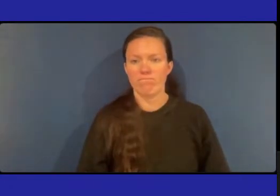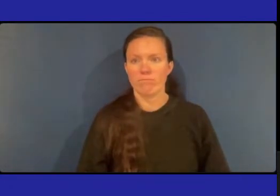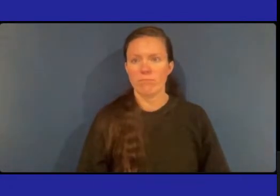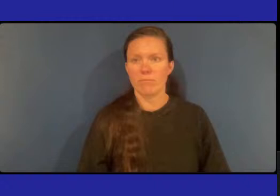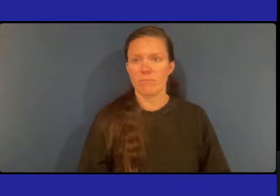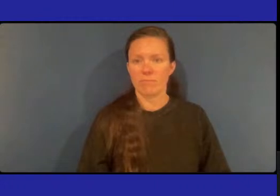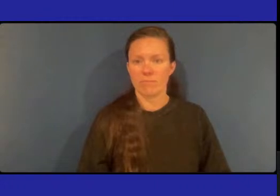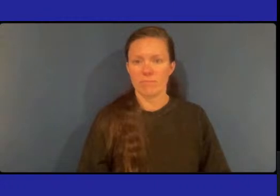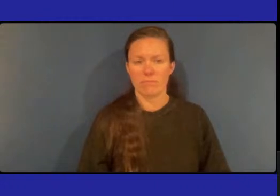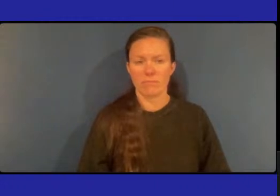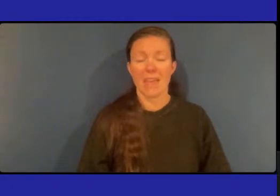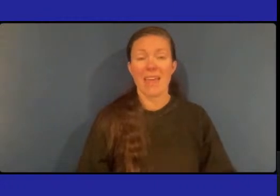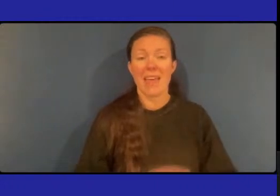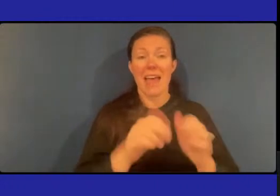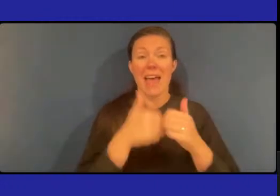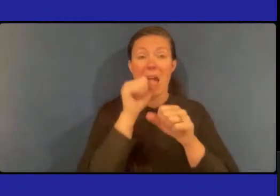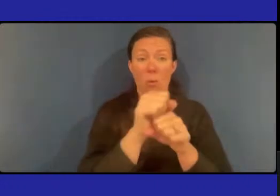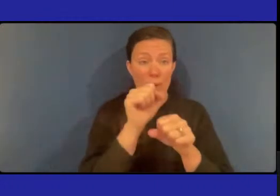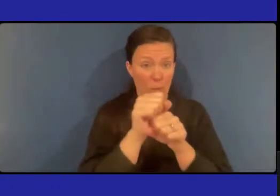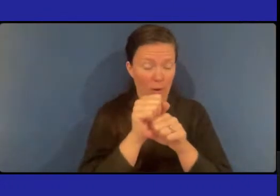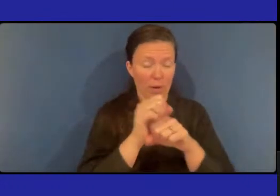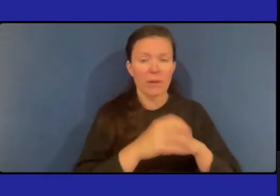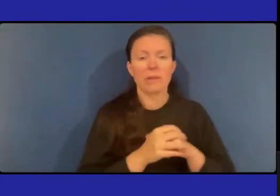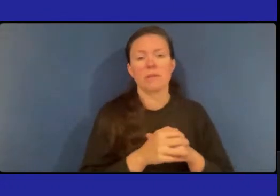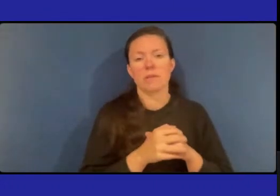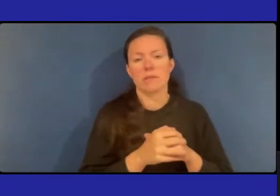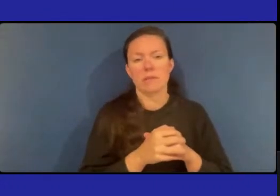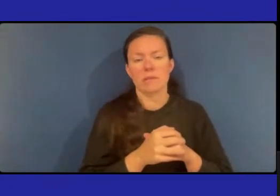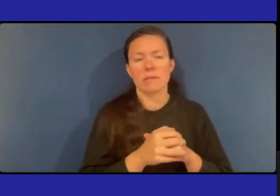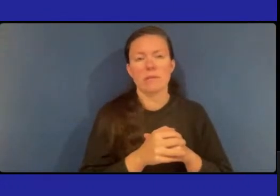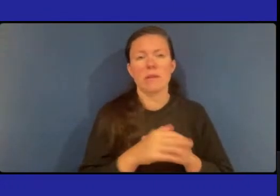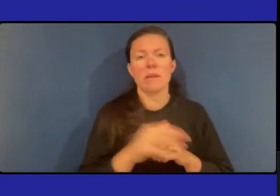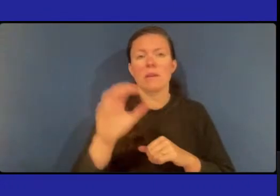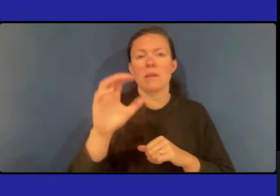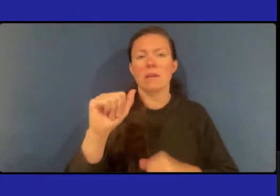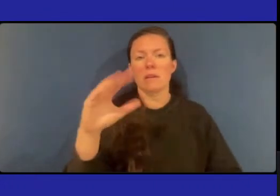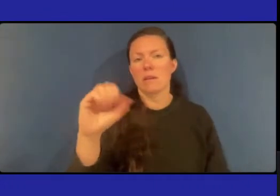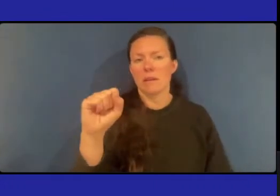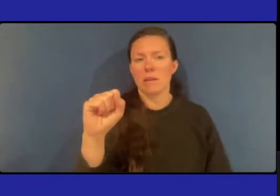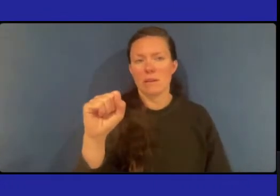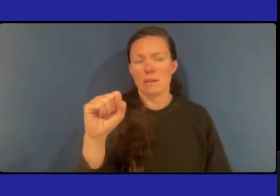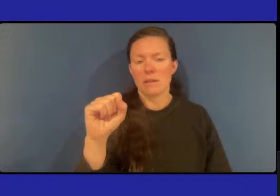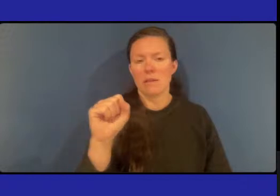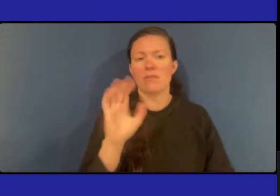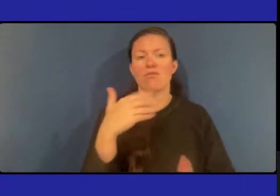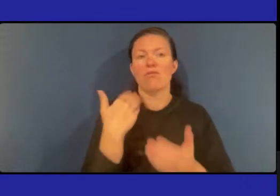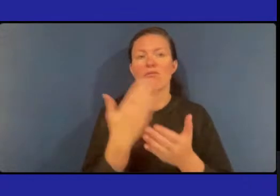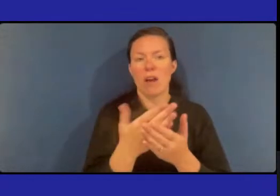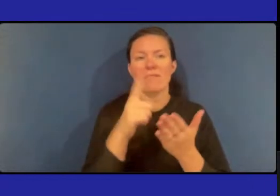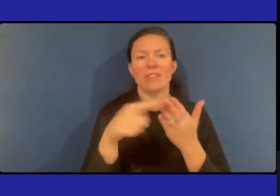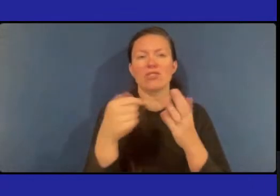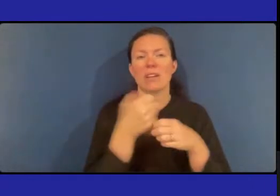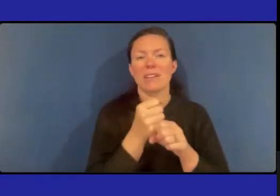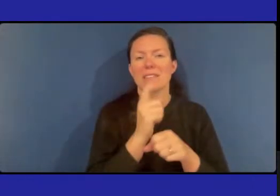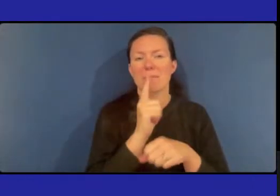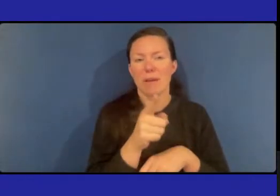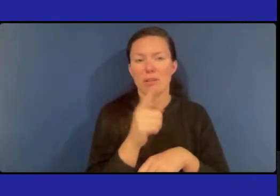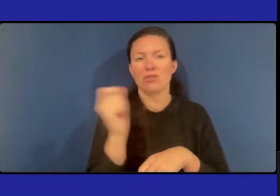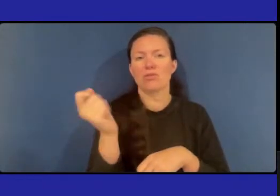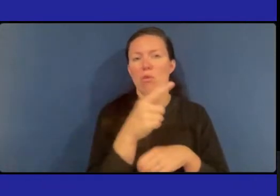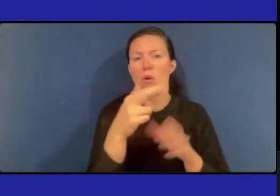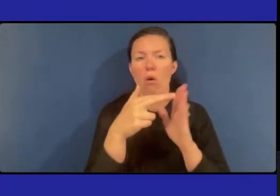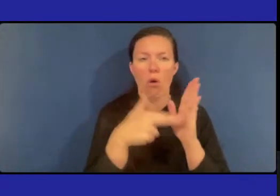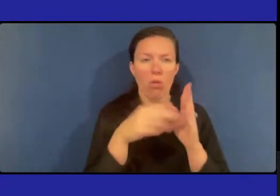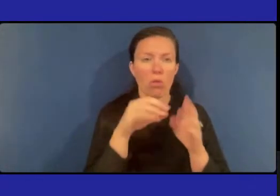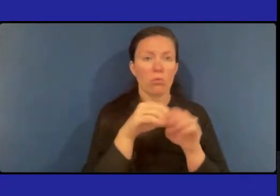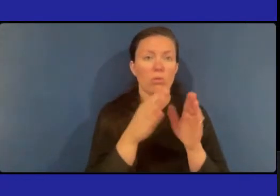So the way this works is, the American College of Surgeons comes in and checks to make sure that all the rules in the